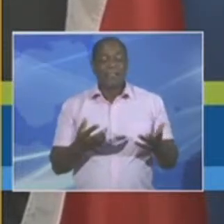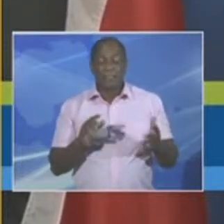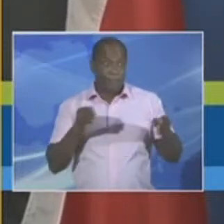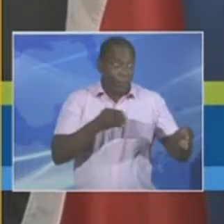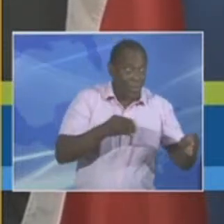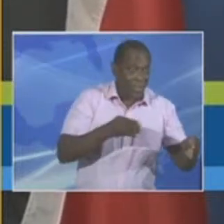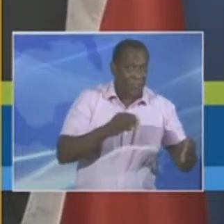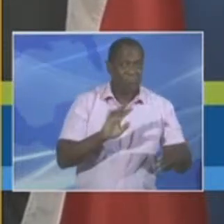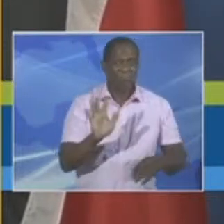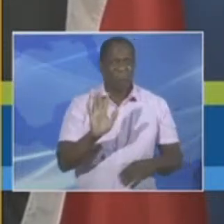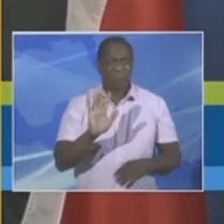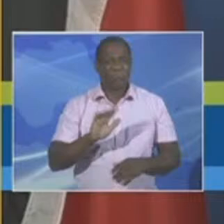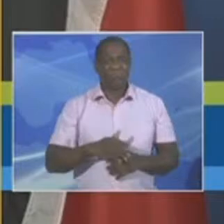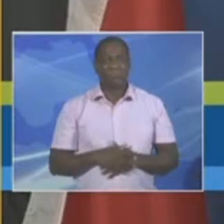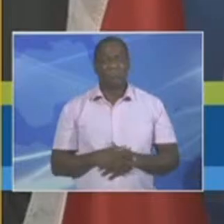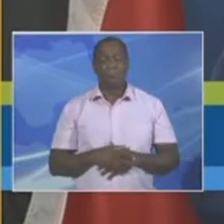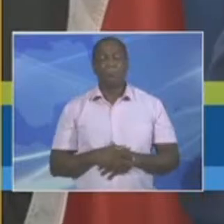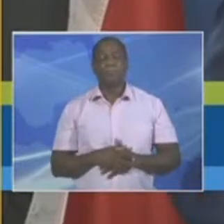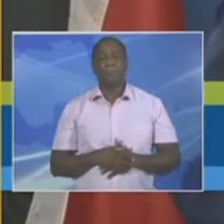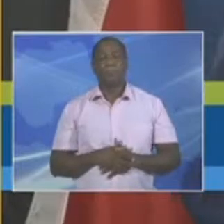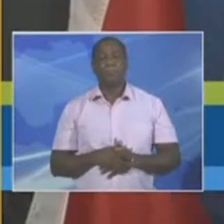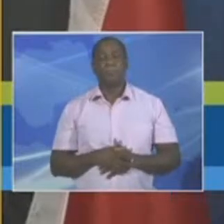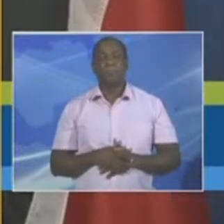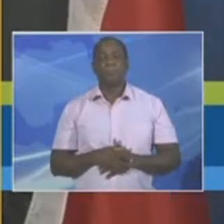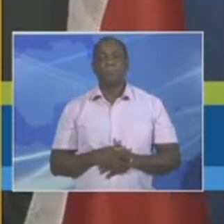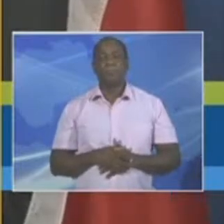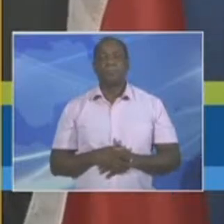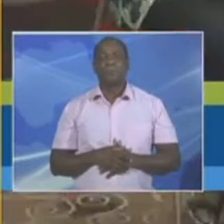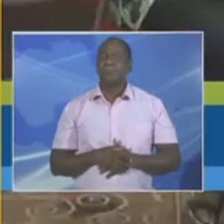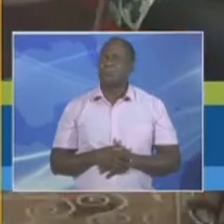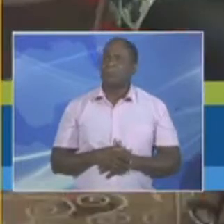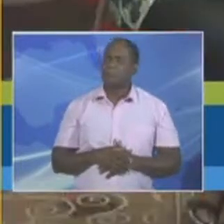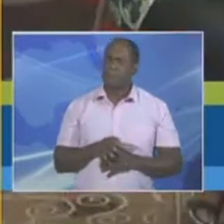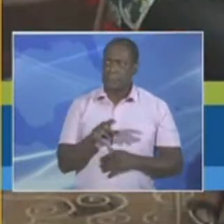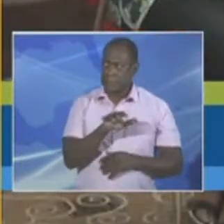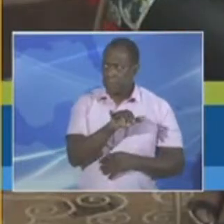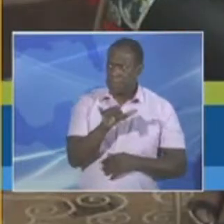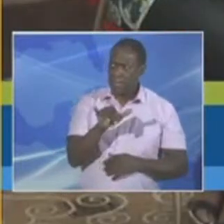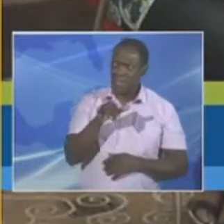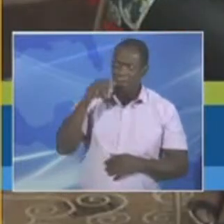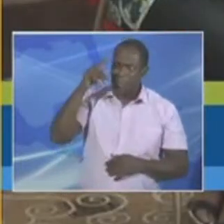Mr. Prime Minister, in that same vein, you would have made some comments in